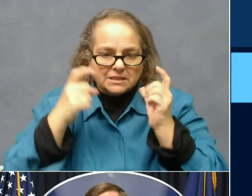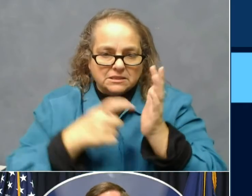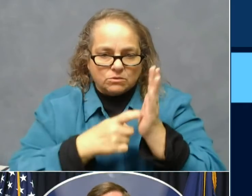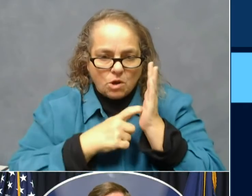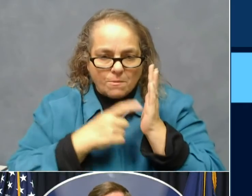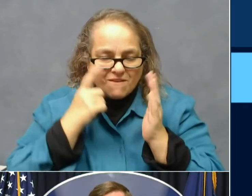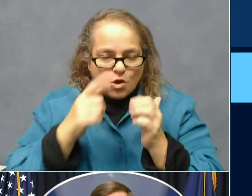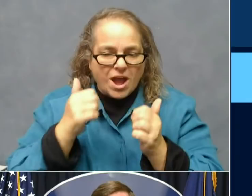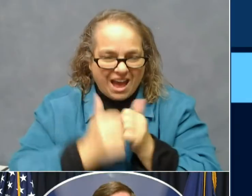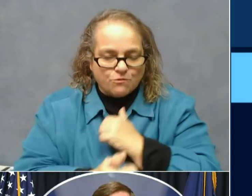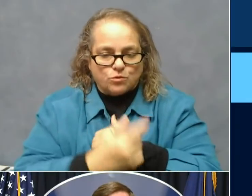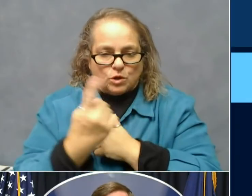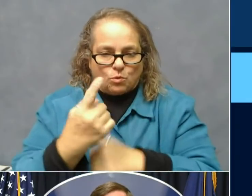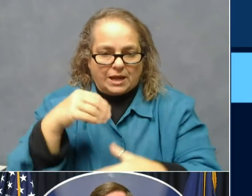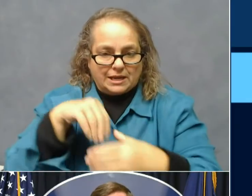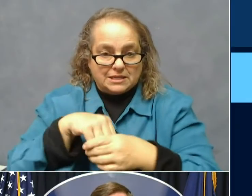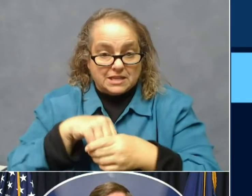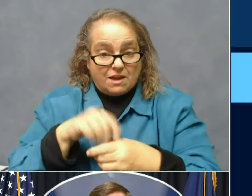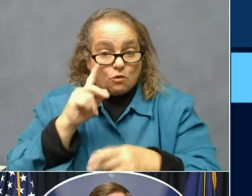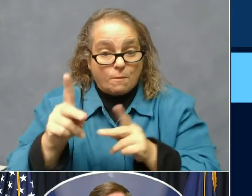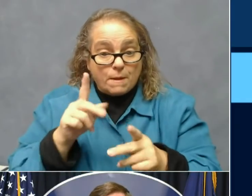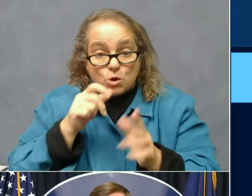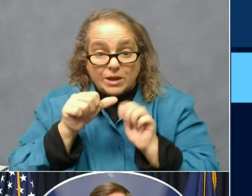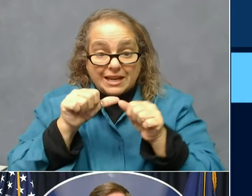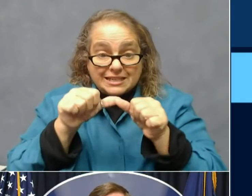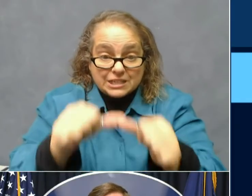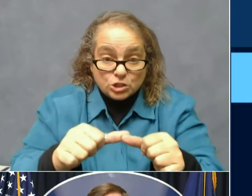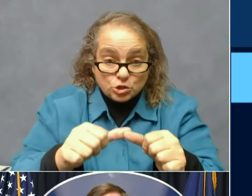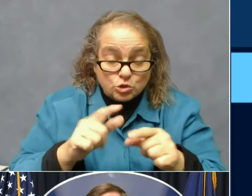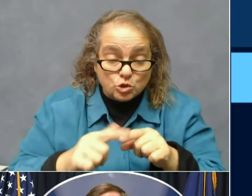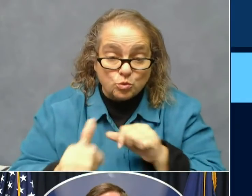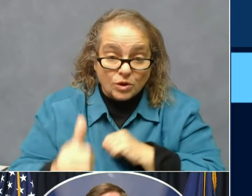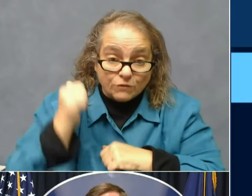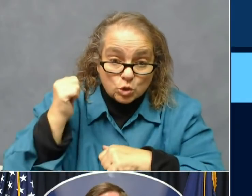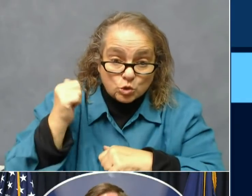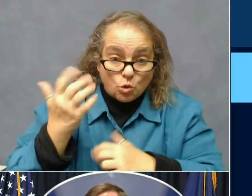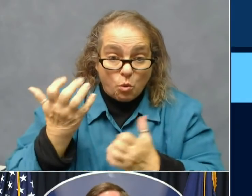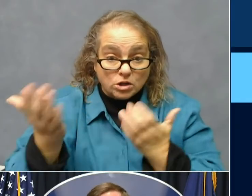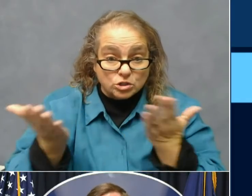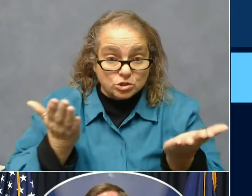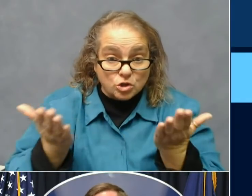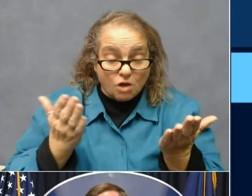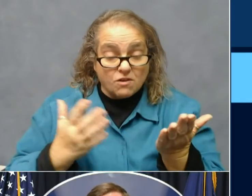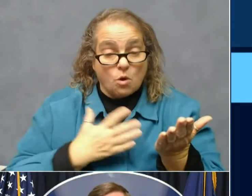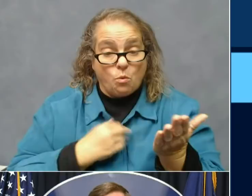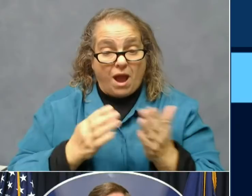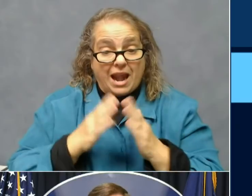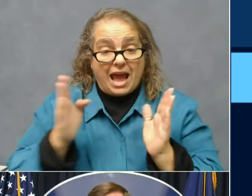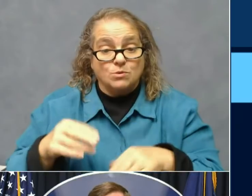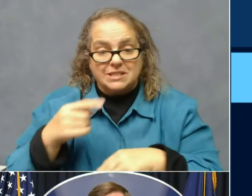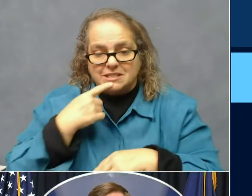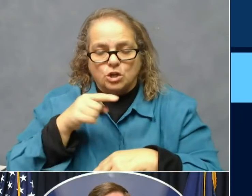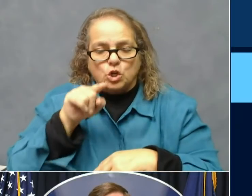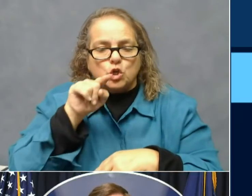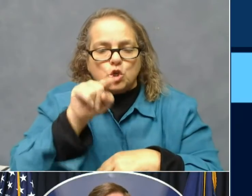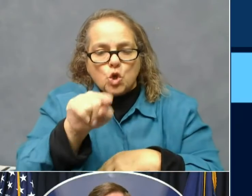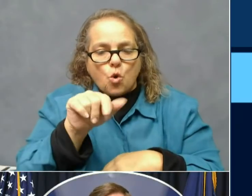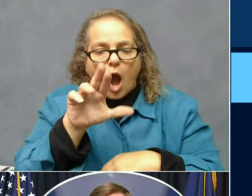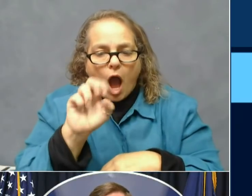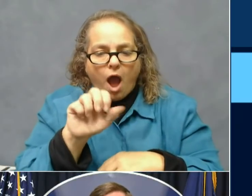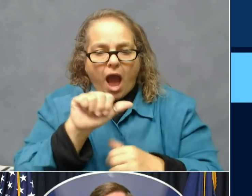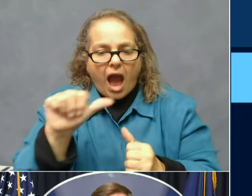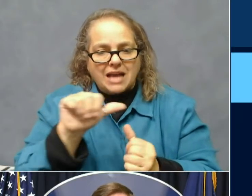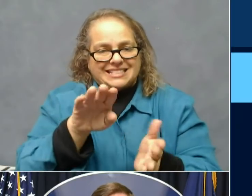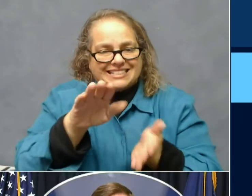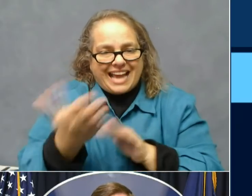those who continue to refuse to wear masks and want to be served in facilities, the White House is saying you are a deadly threat to anyone over